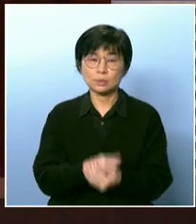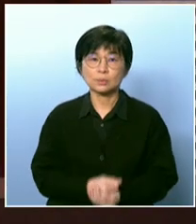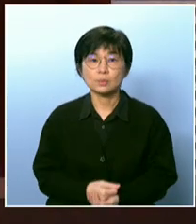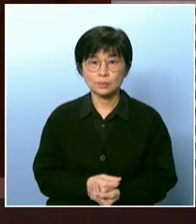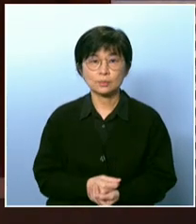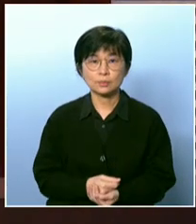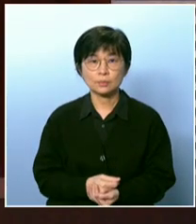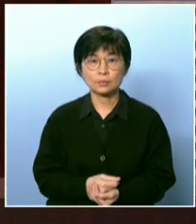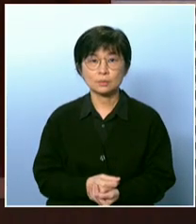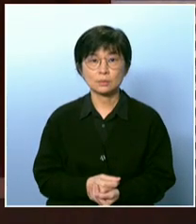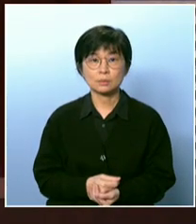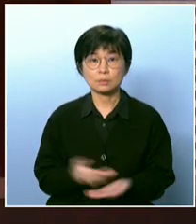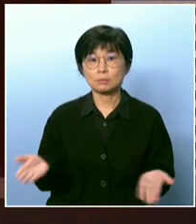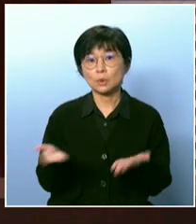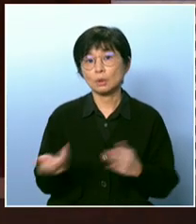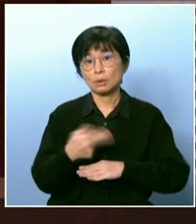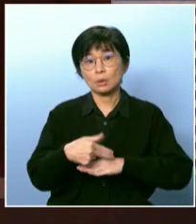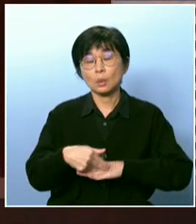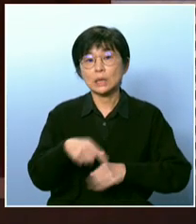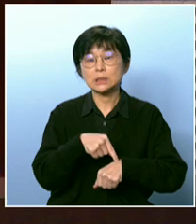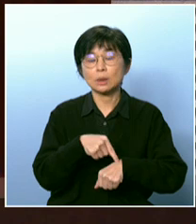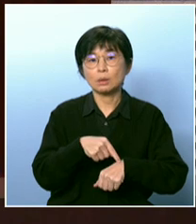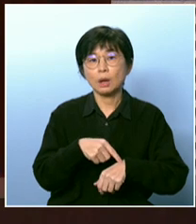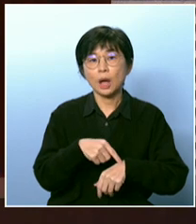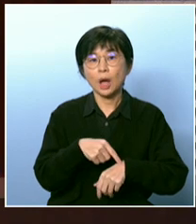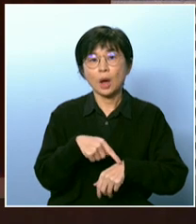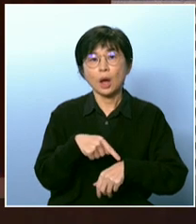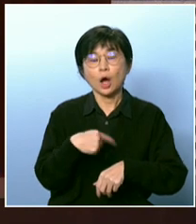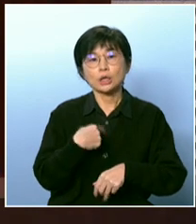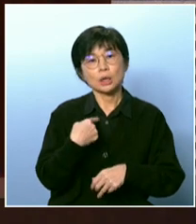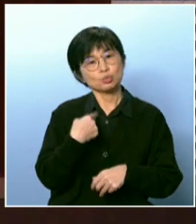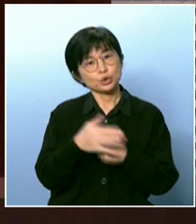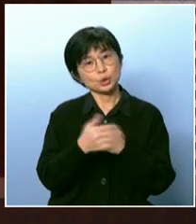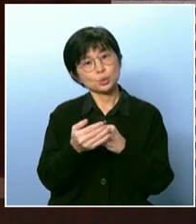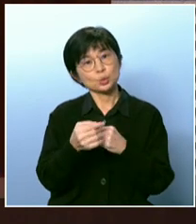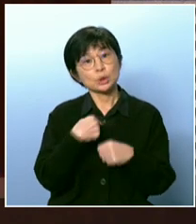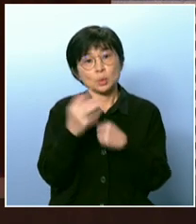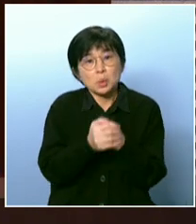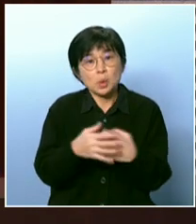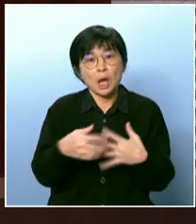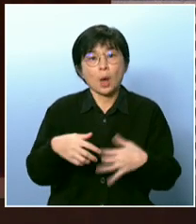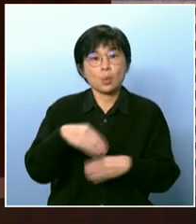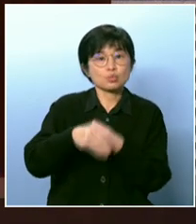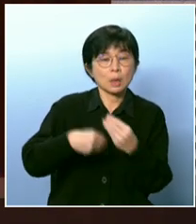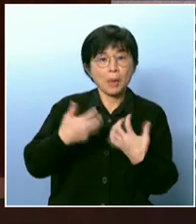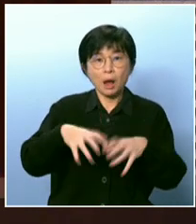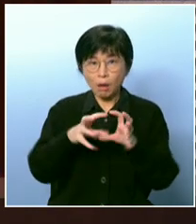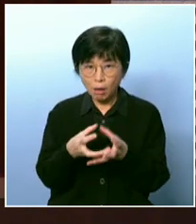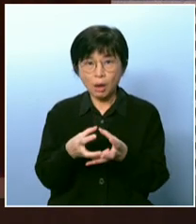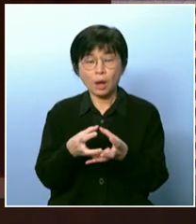you. Mentorship support is very important. So when we are